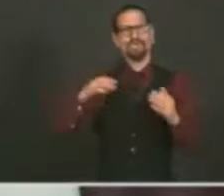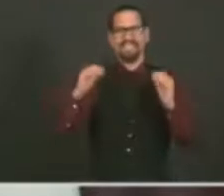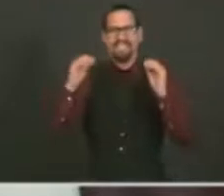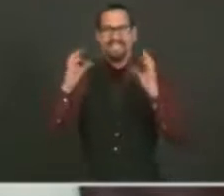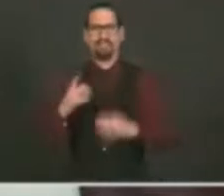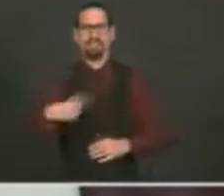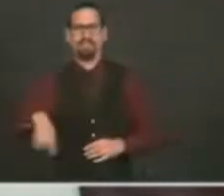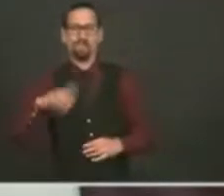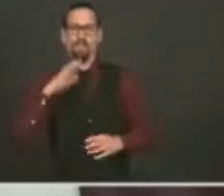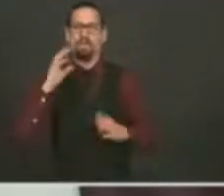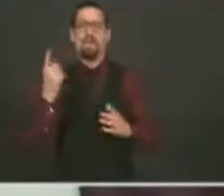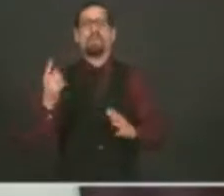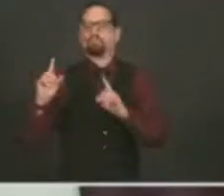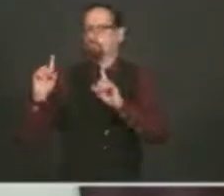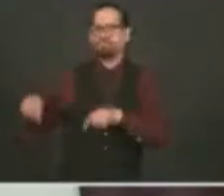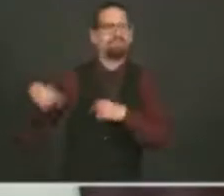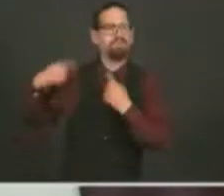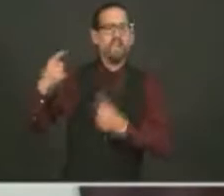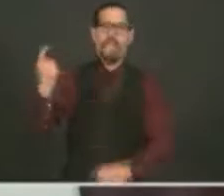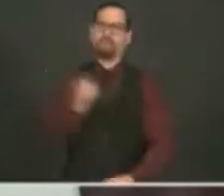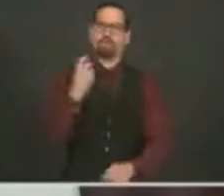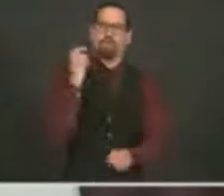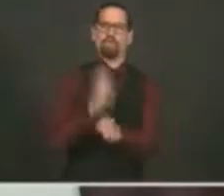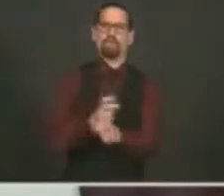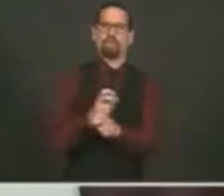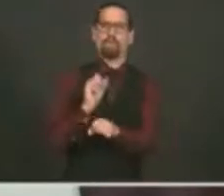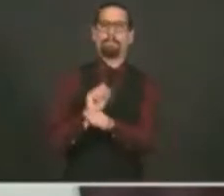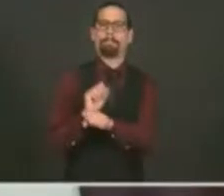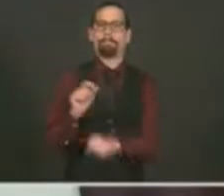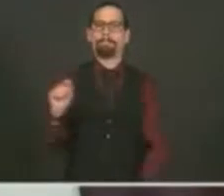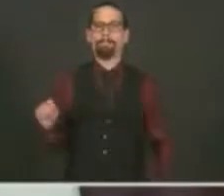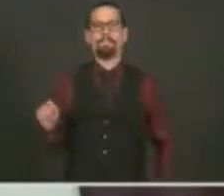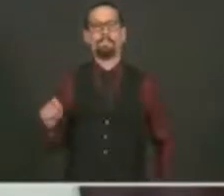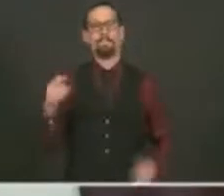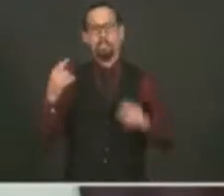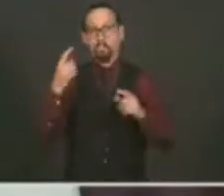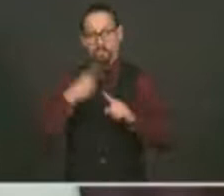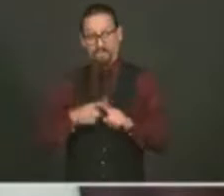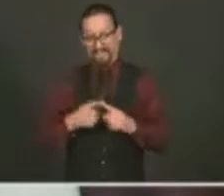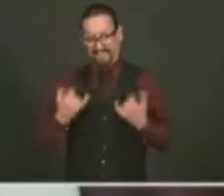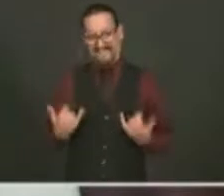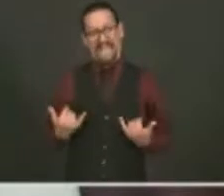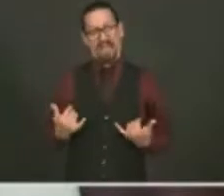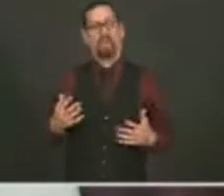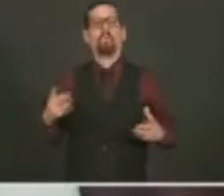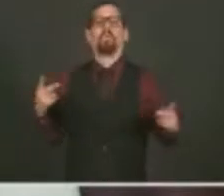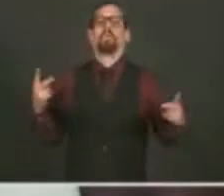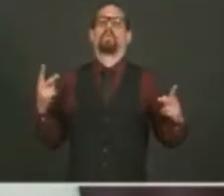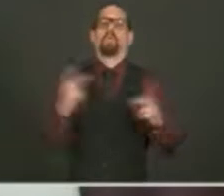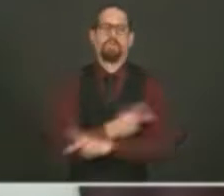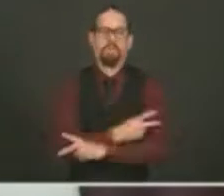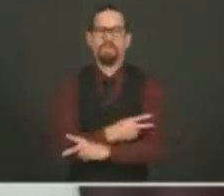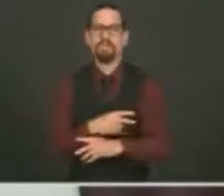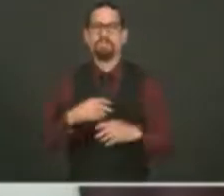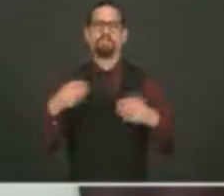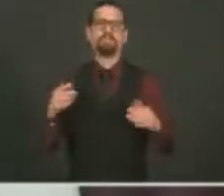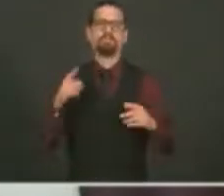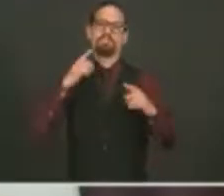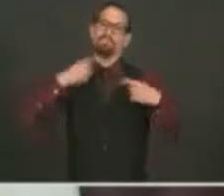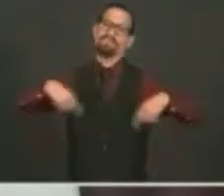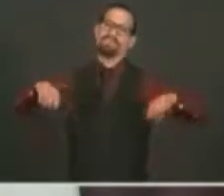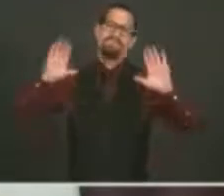is really hard to be doing it right now. And they're doing a great job. By and large, they're showing up every